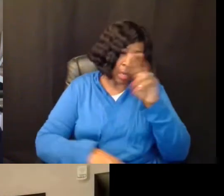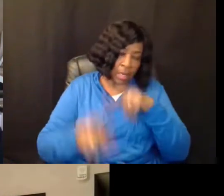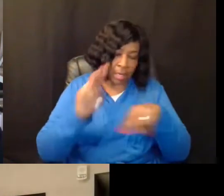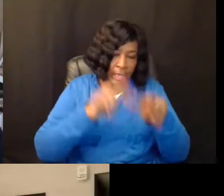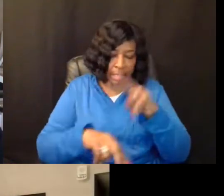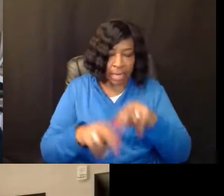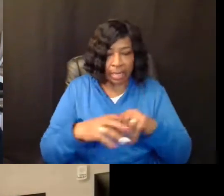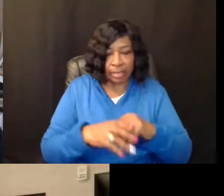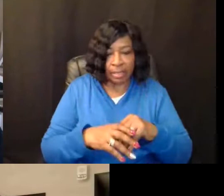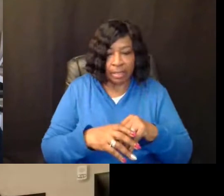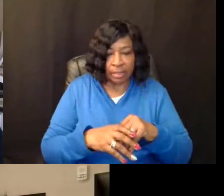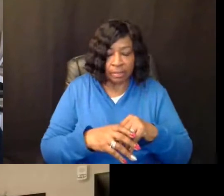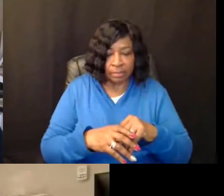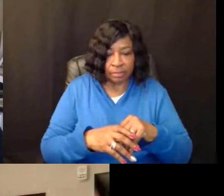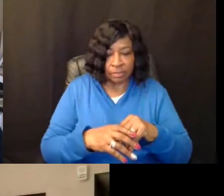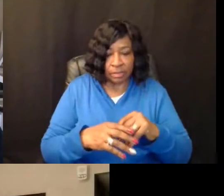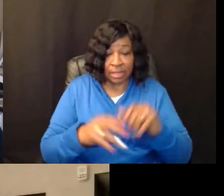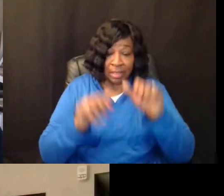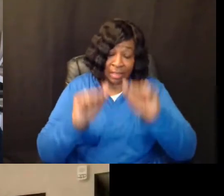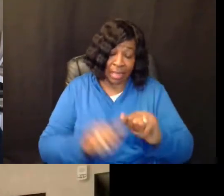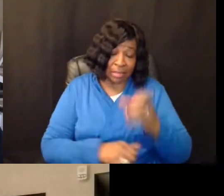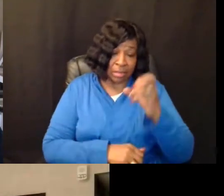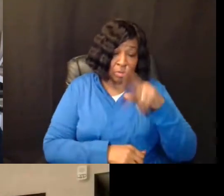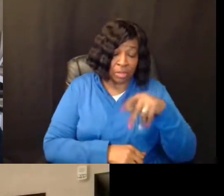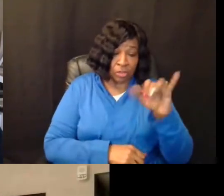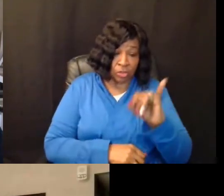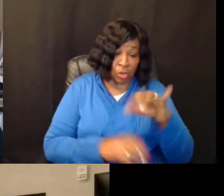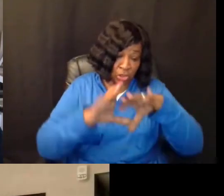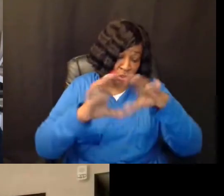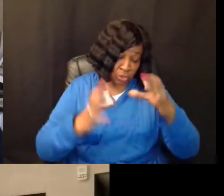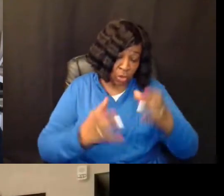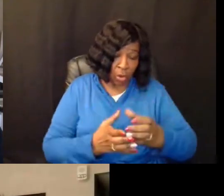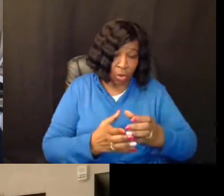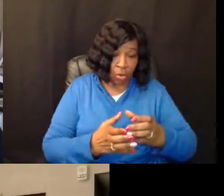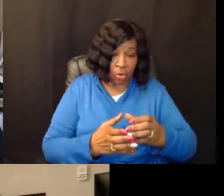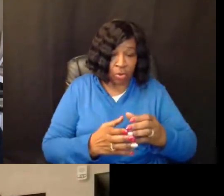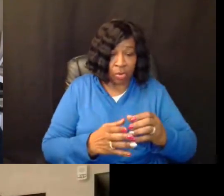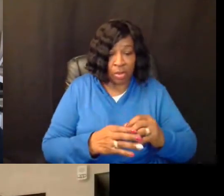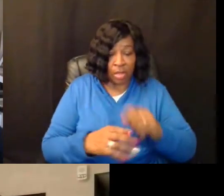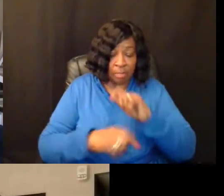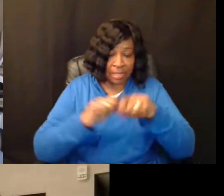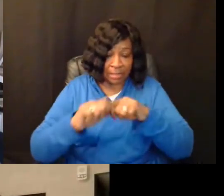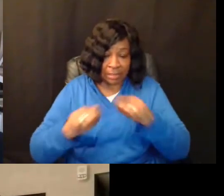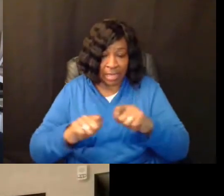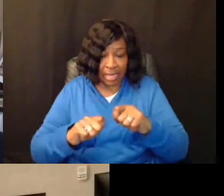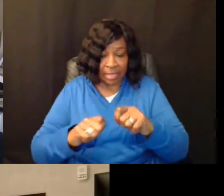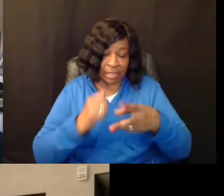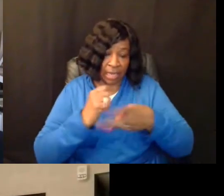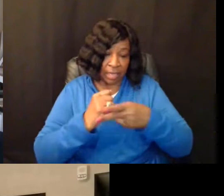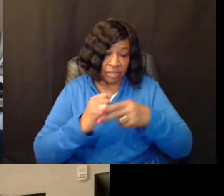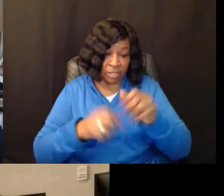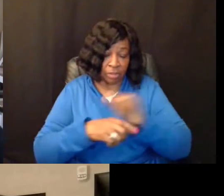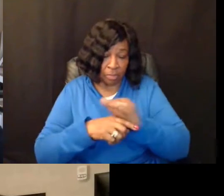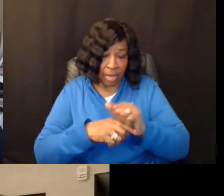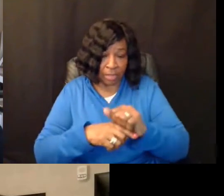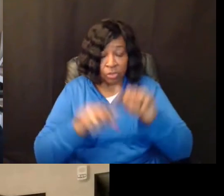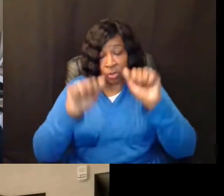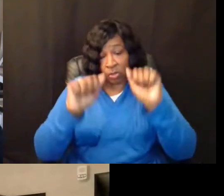tackled, right? Could crop insurance as a whole be tied to conservation practices, right?